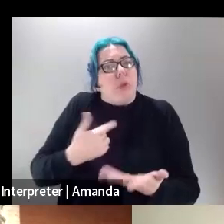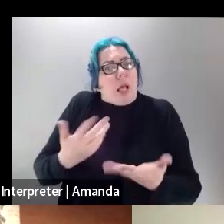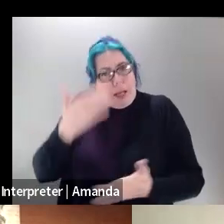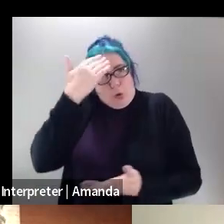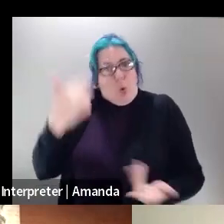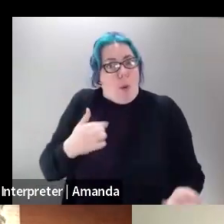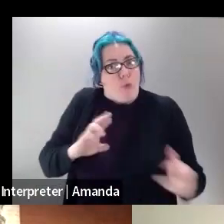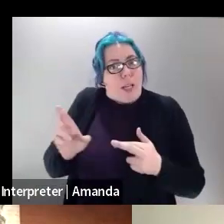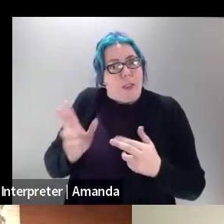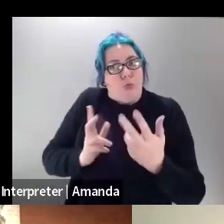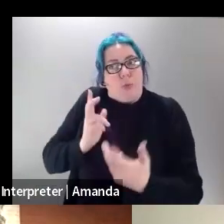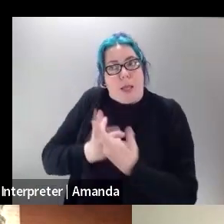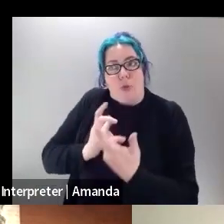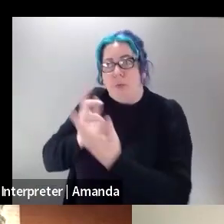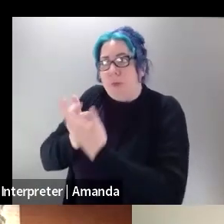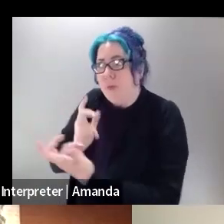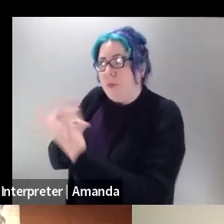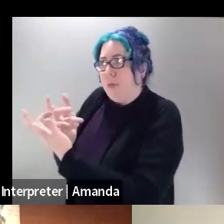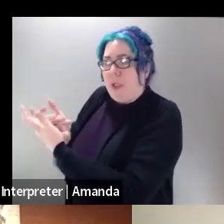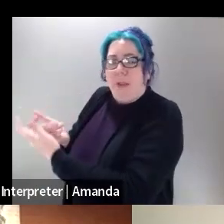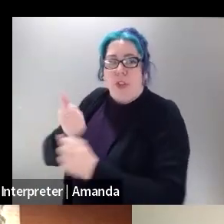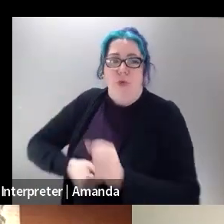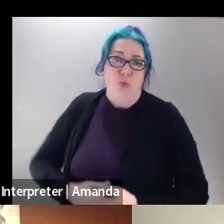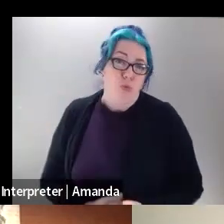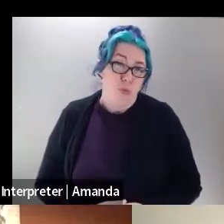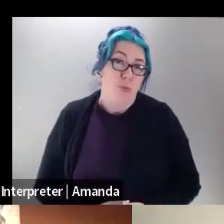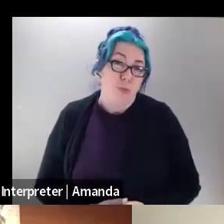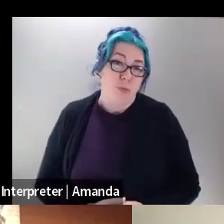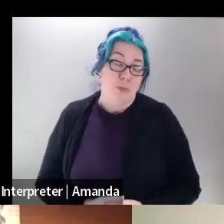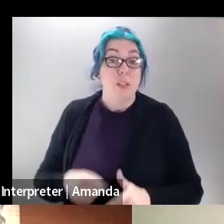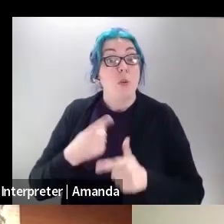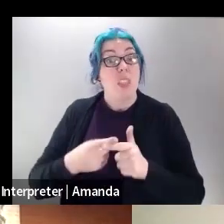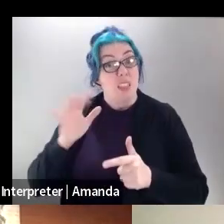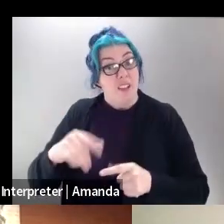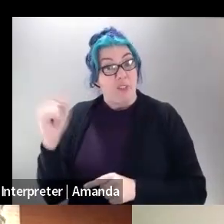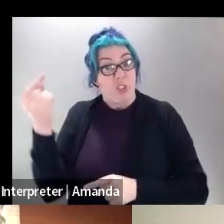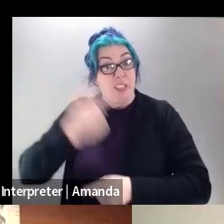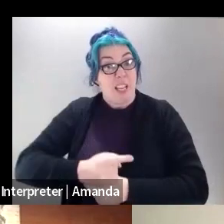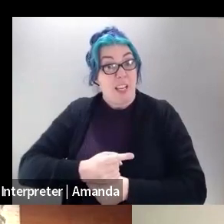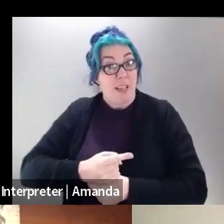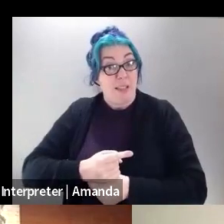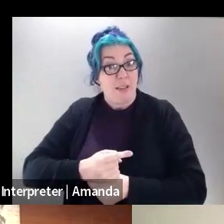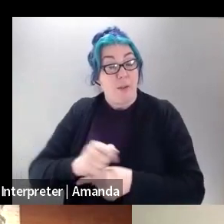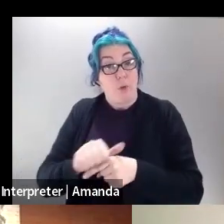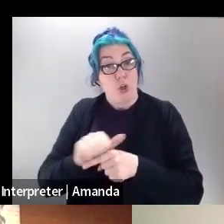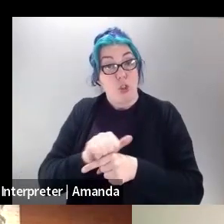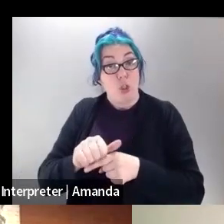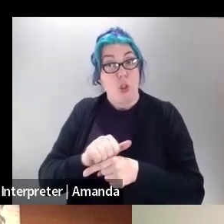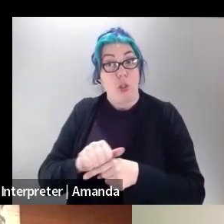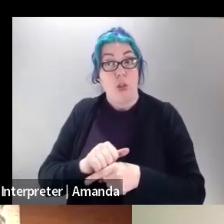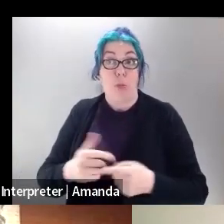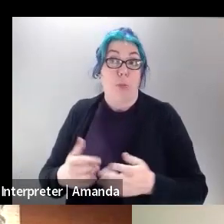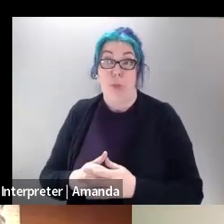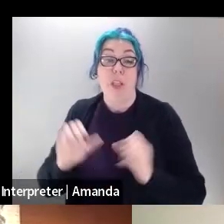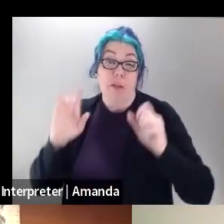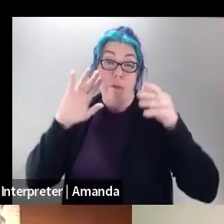of generally, and so that when we get to on first day of rehearsal, it really is, to me, about the work.